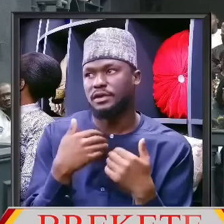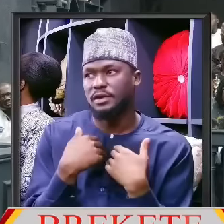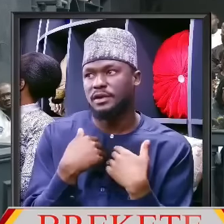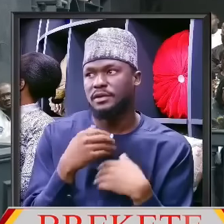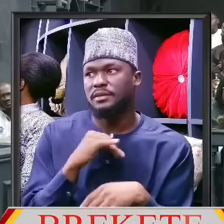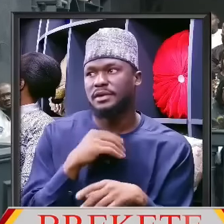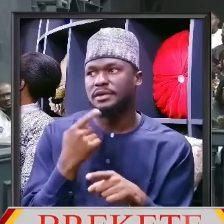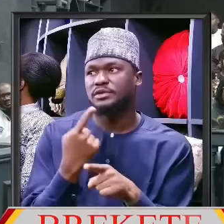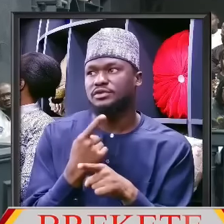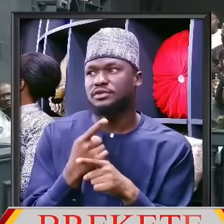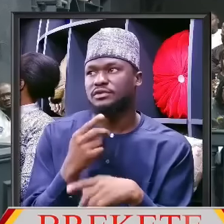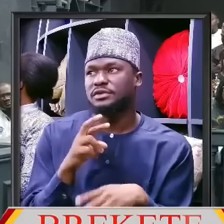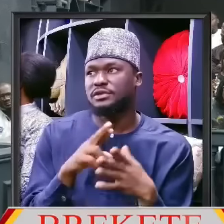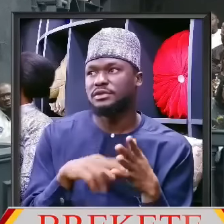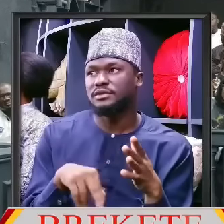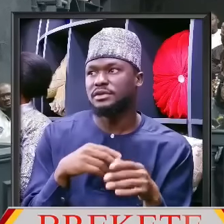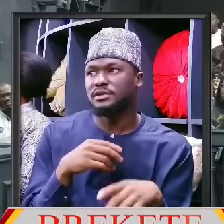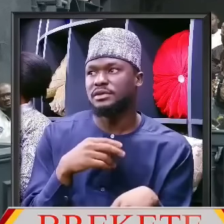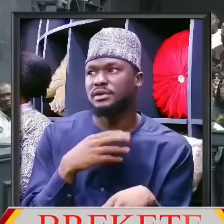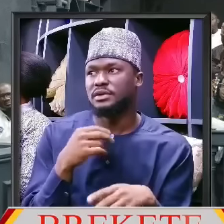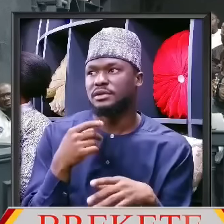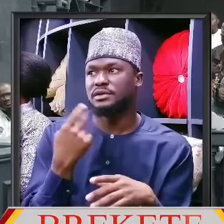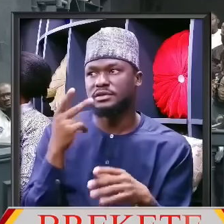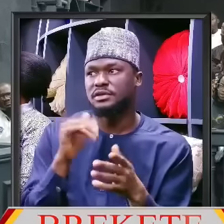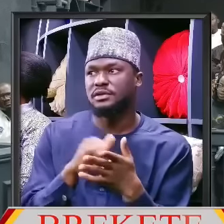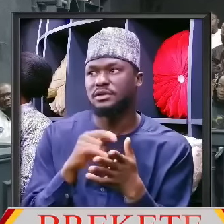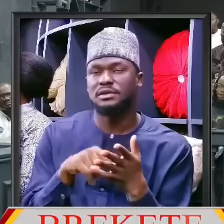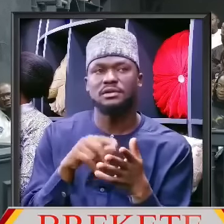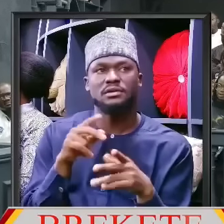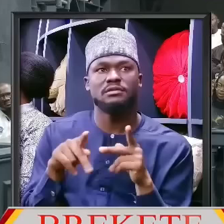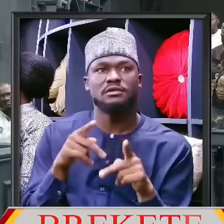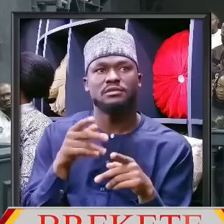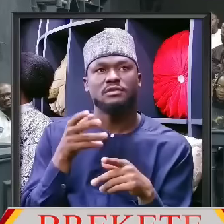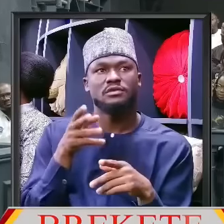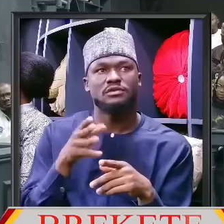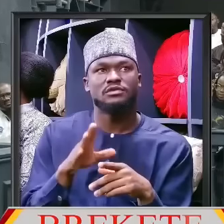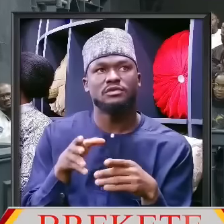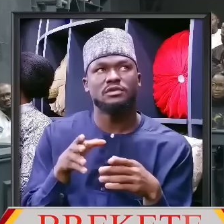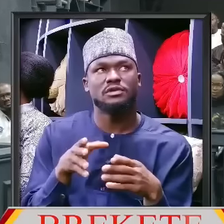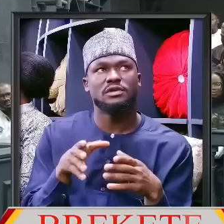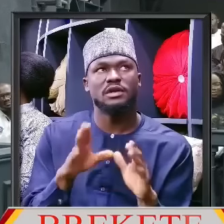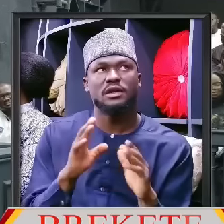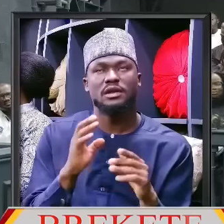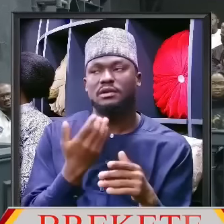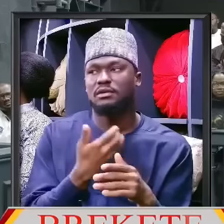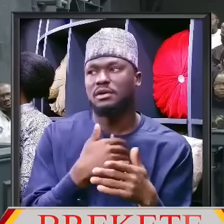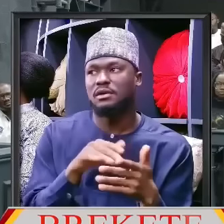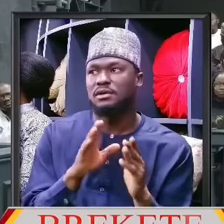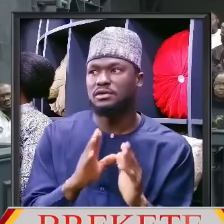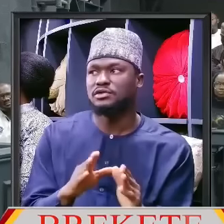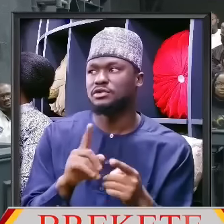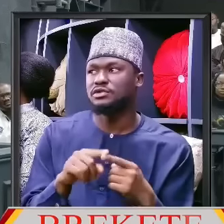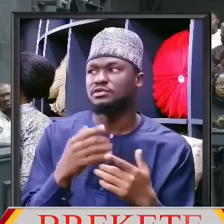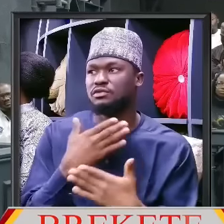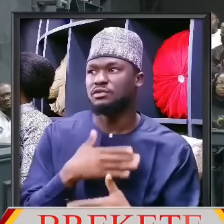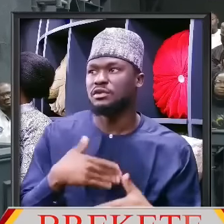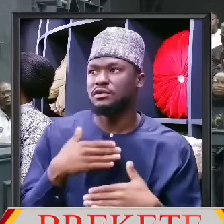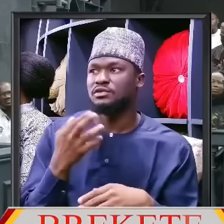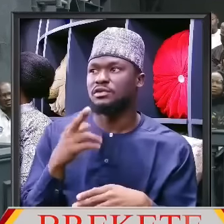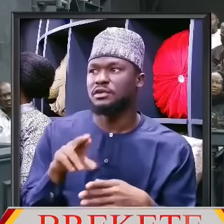I just pray, sir, make these people make them allow our students to enjoy